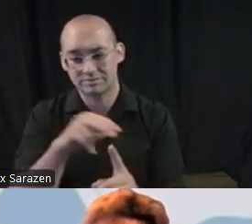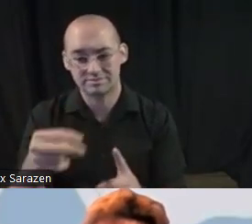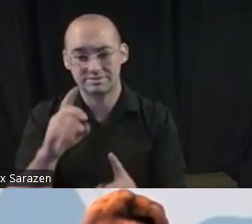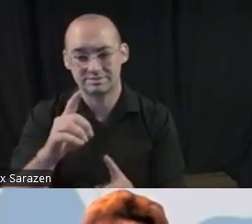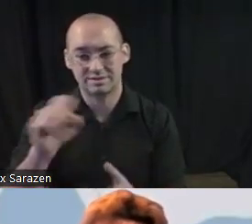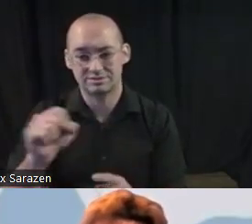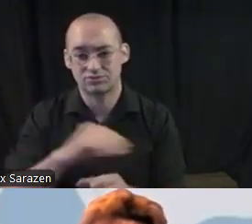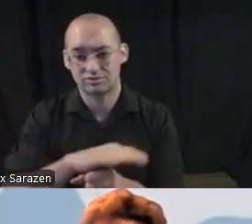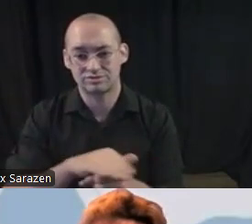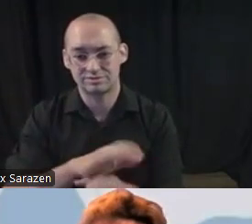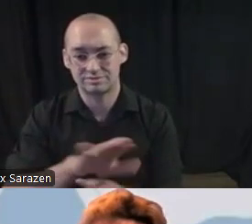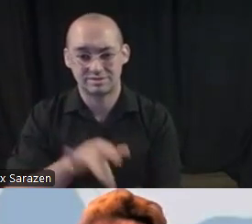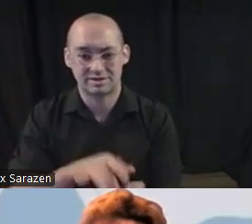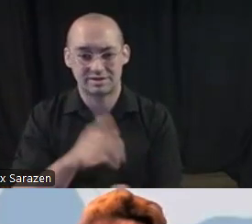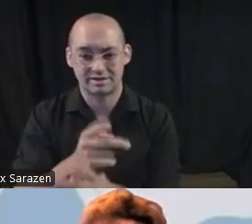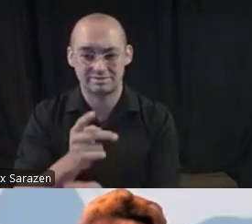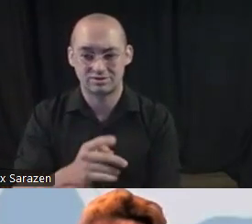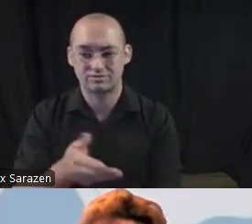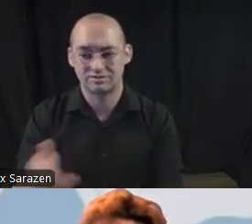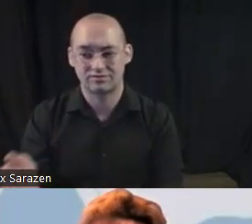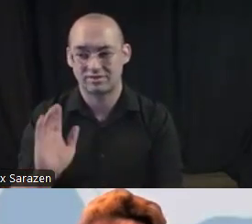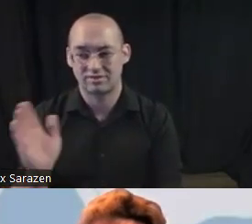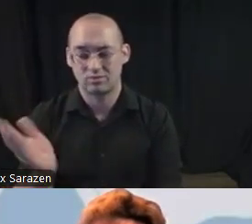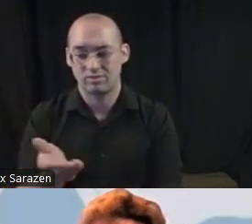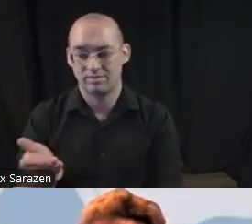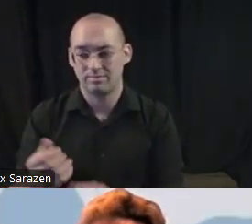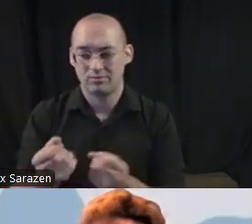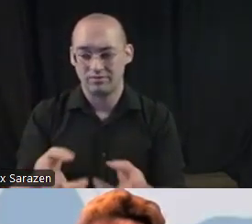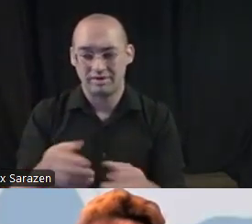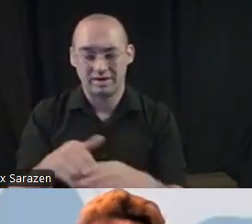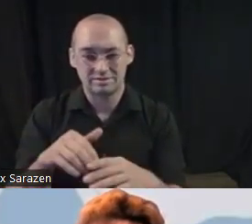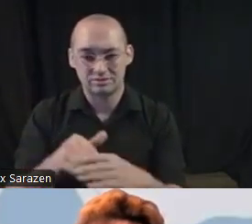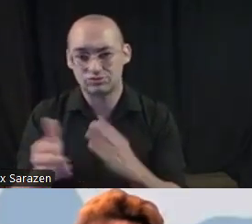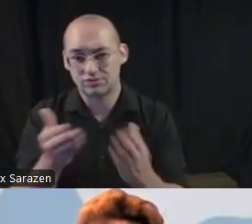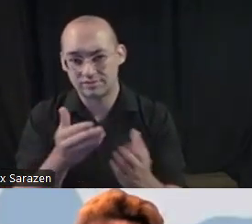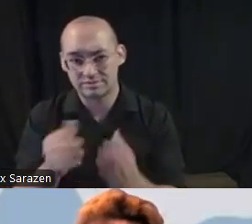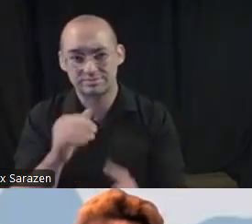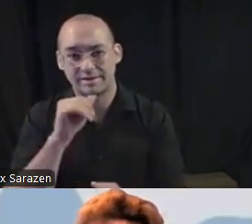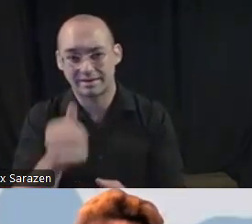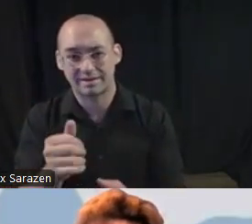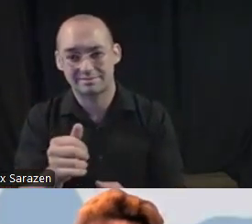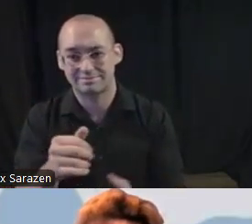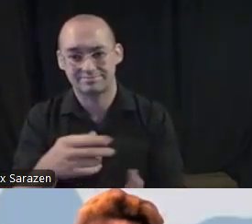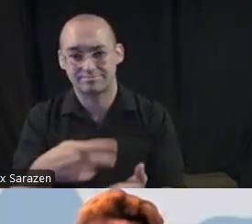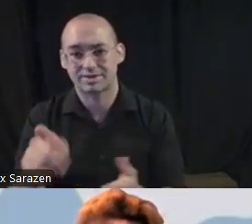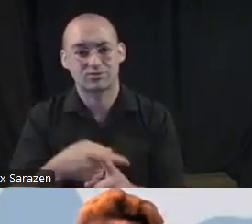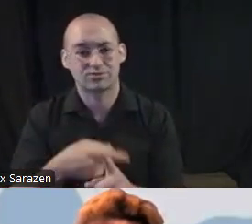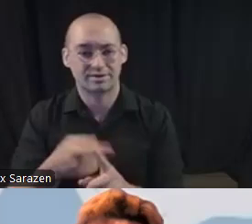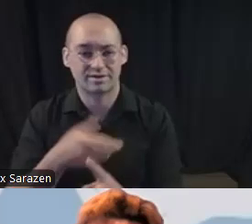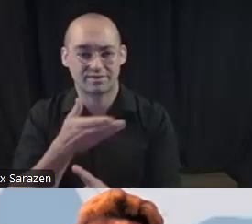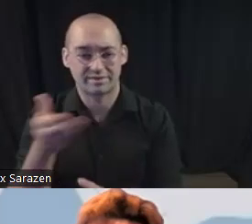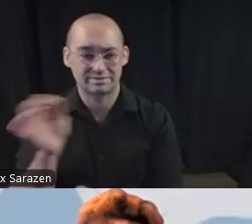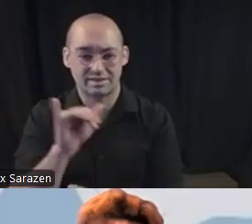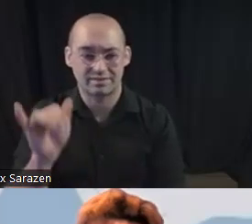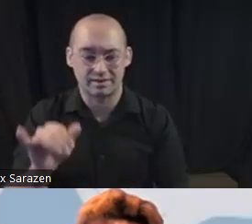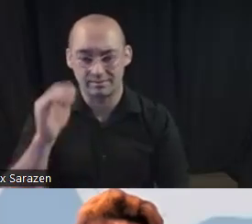stuff, and they provide access for services, but not necessarily, they don't pay rents and things like that. So I just want to make